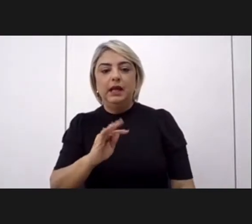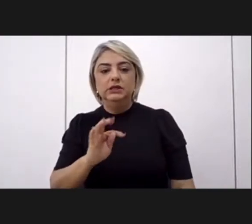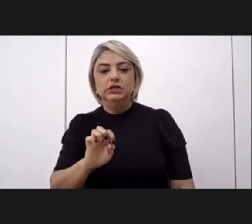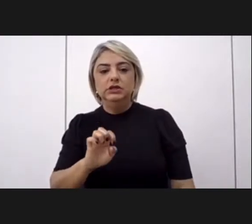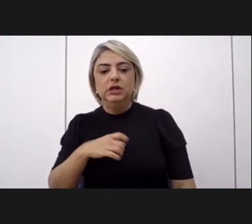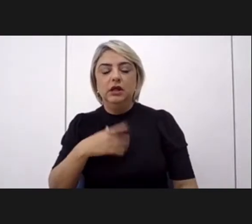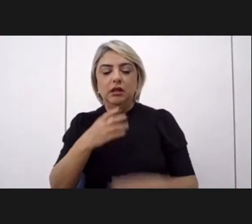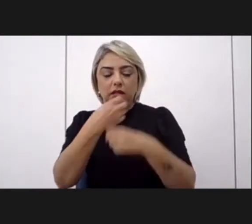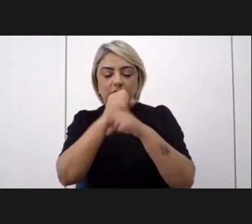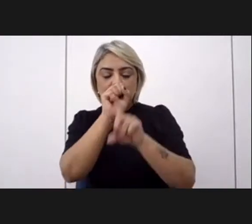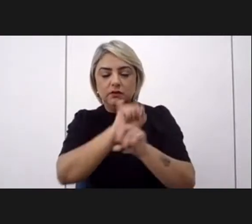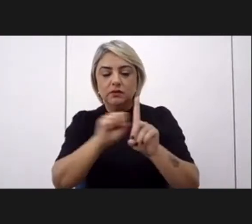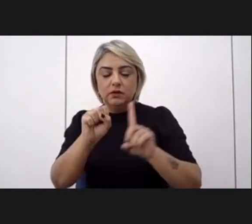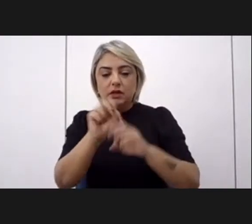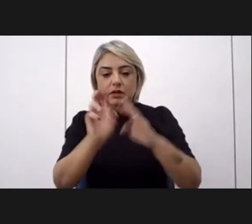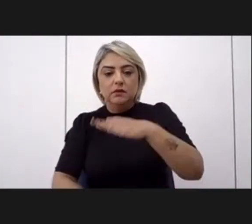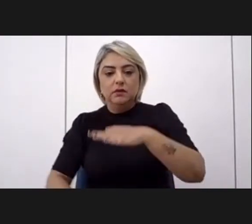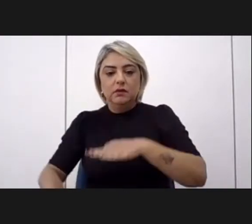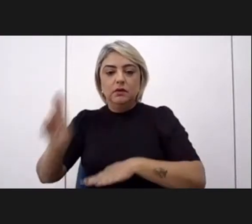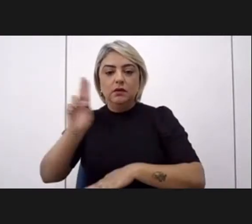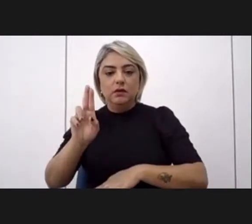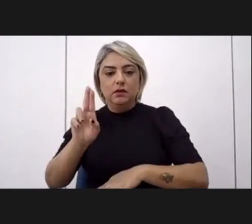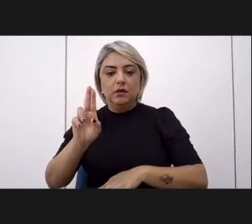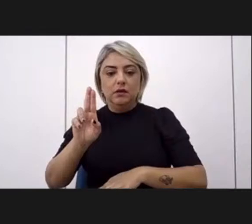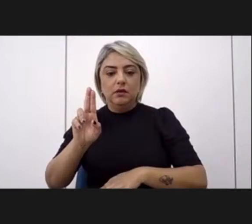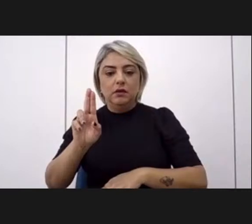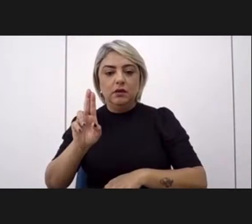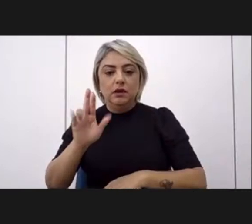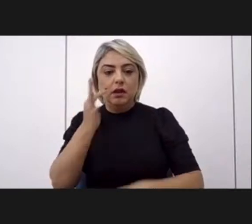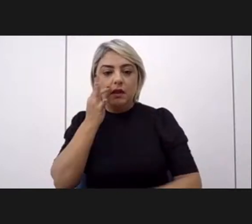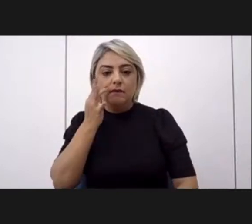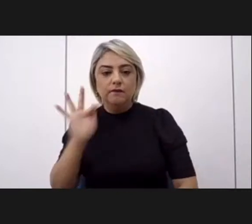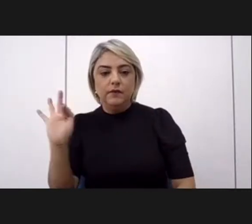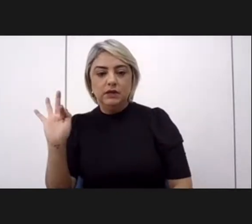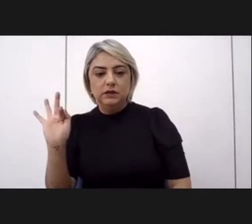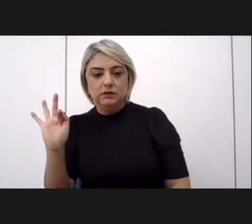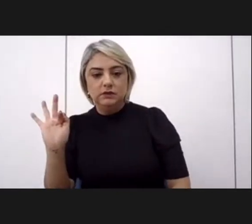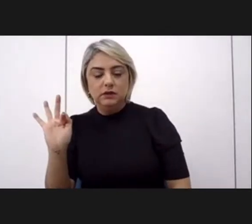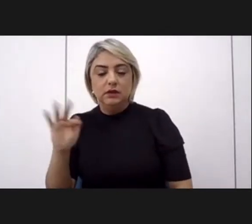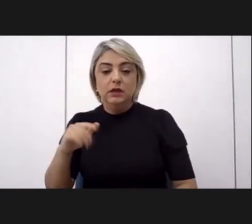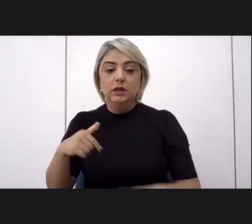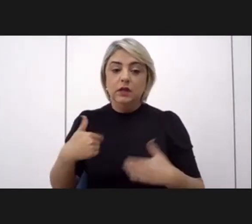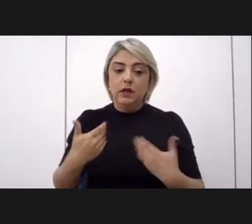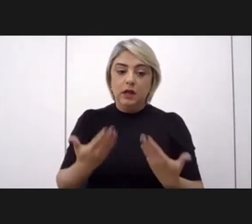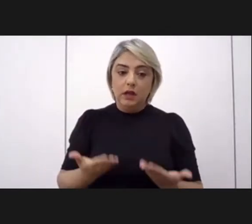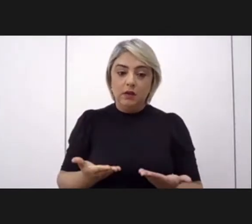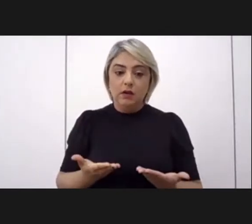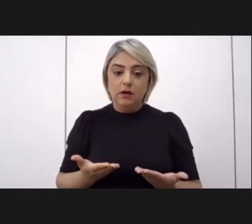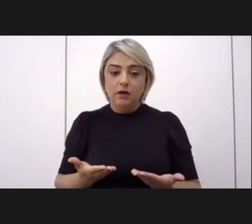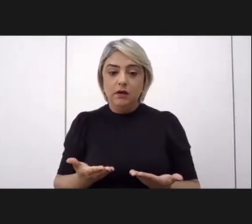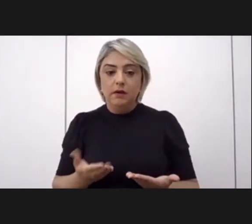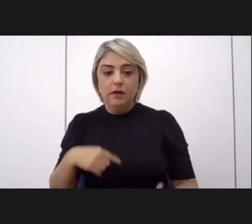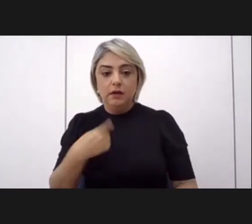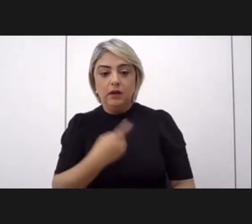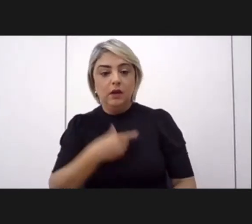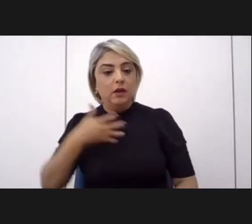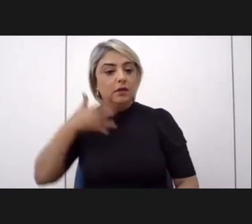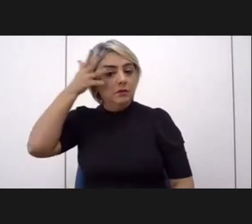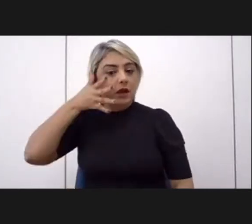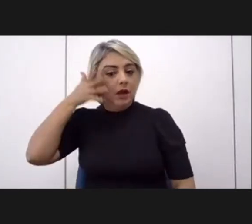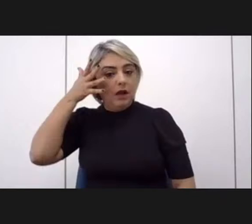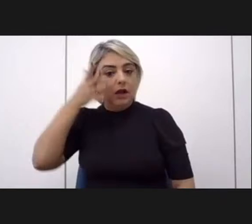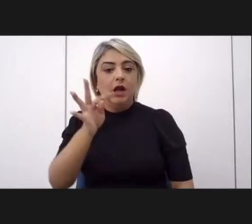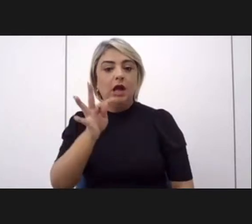of Grenoble, from where Thierry Delpeuch, our invited speaker today, is from,